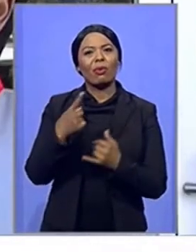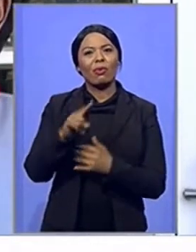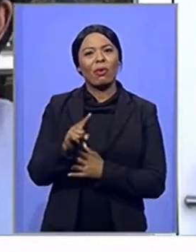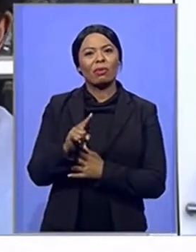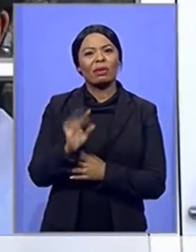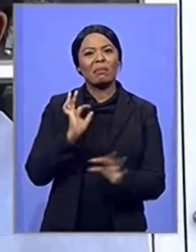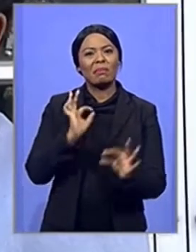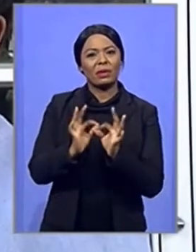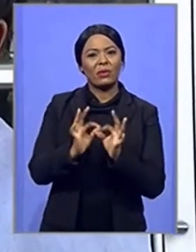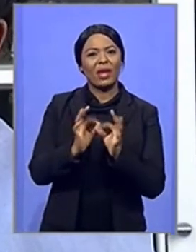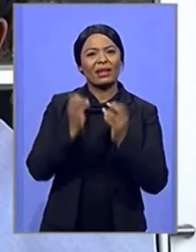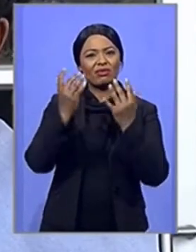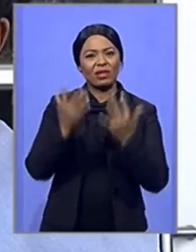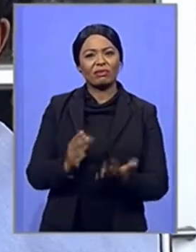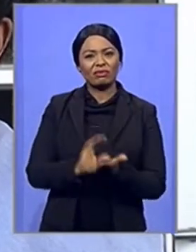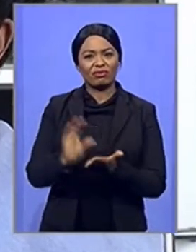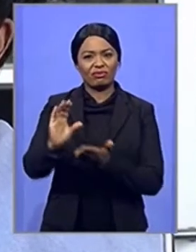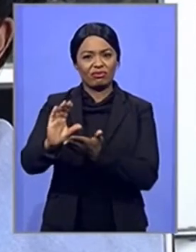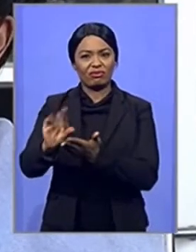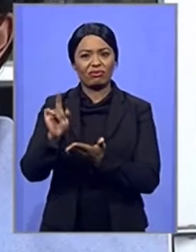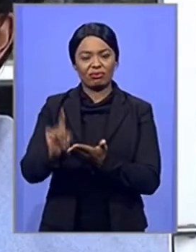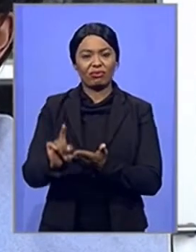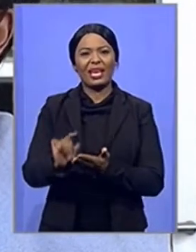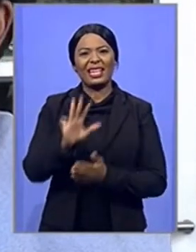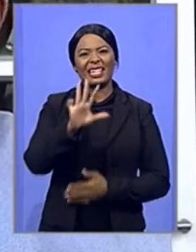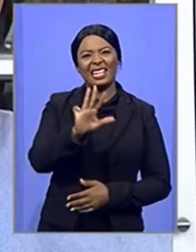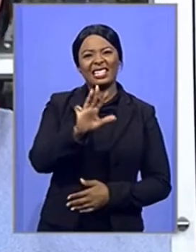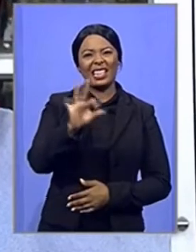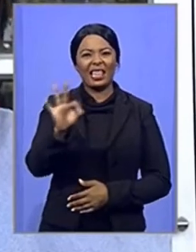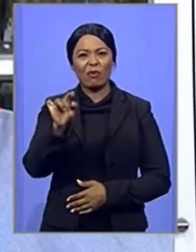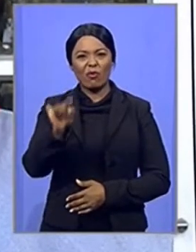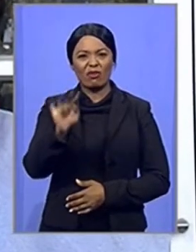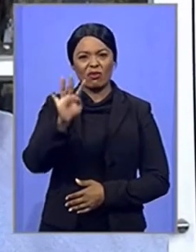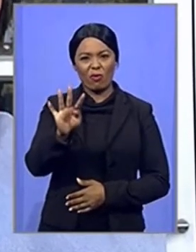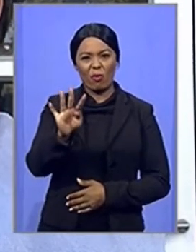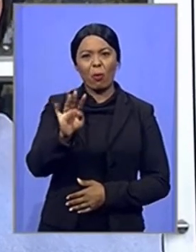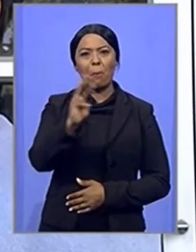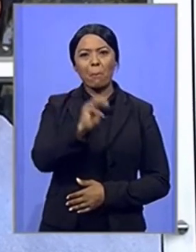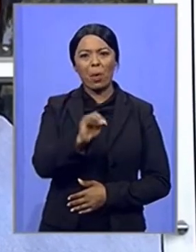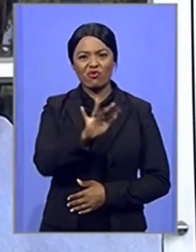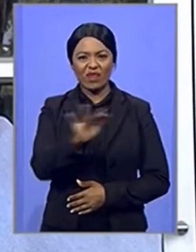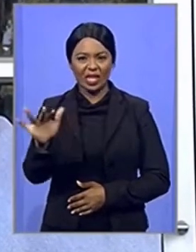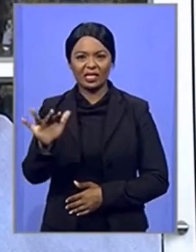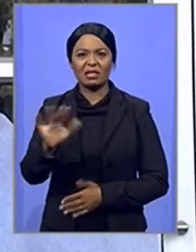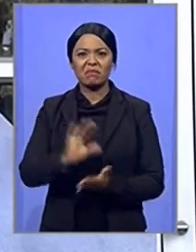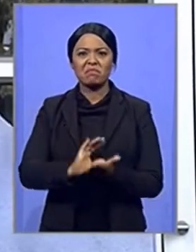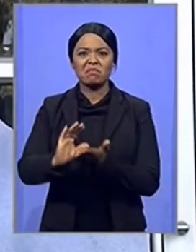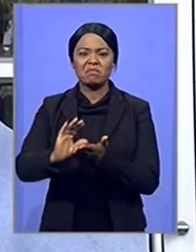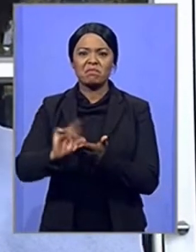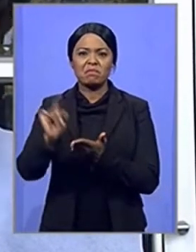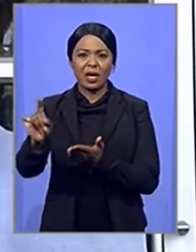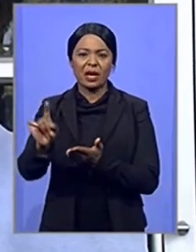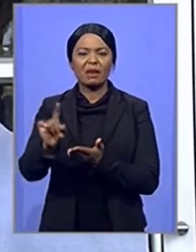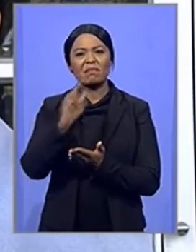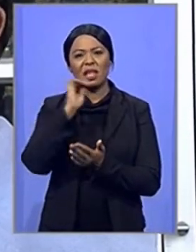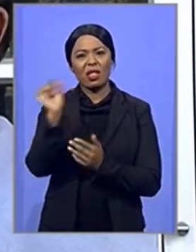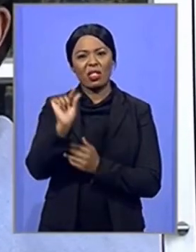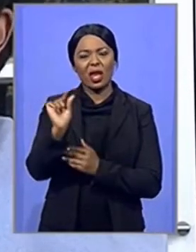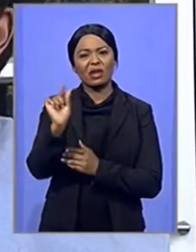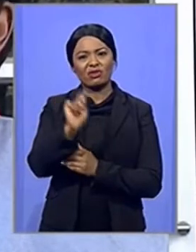particular transaction that took place, which totals about 93.4 odd million, which pertains to Trillion as well as